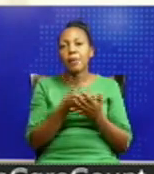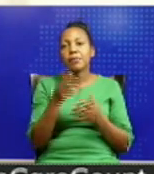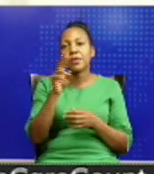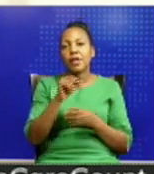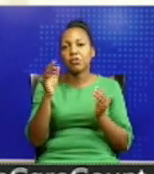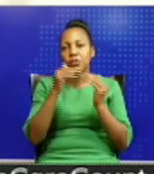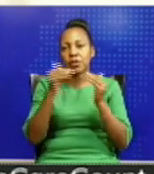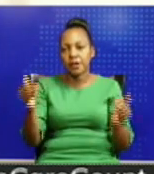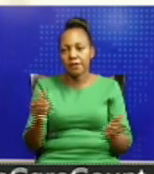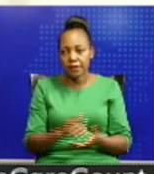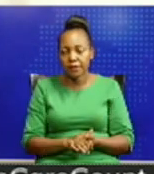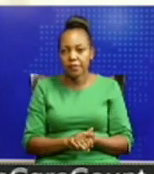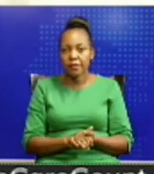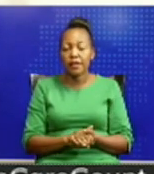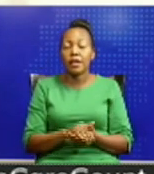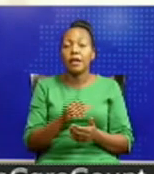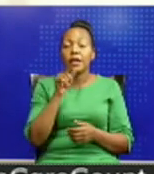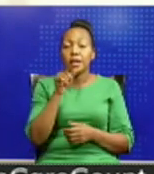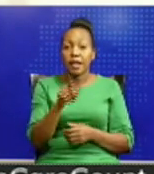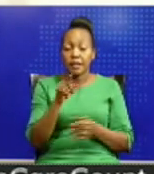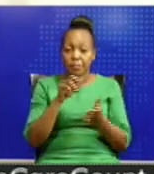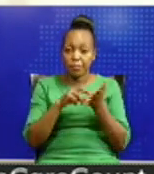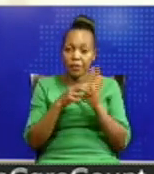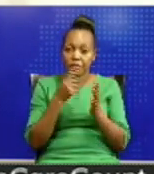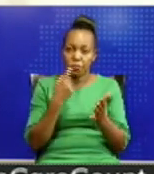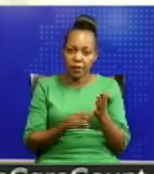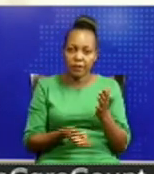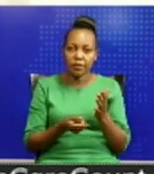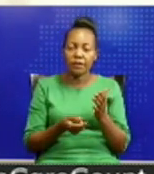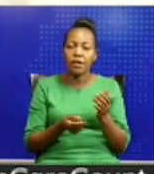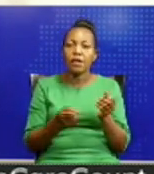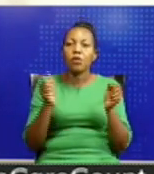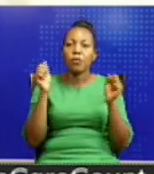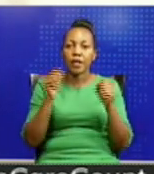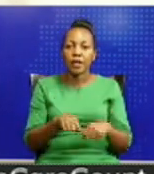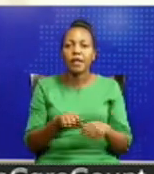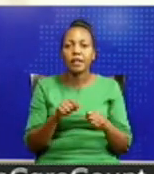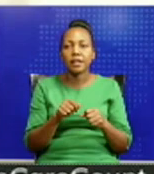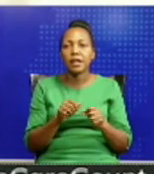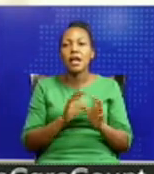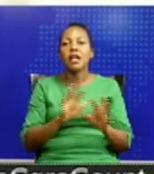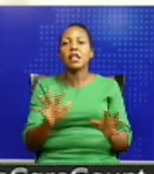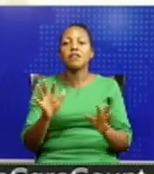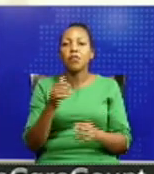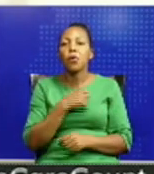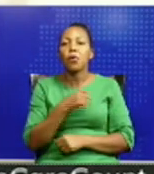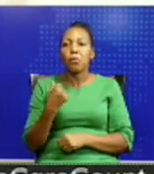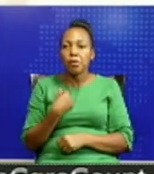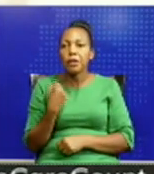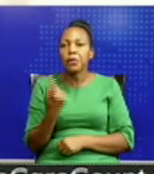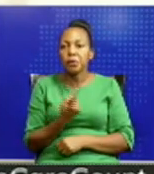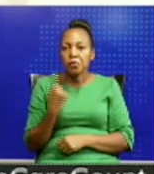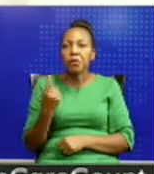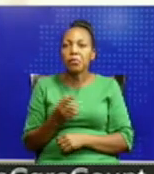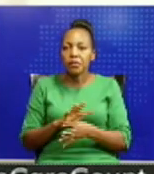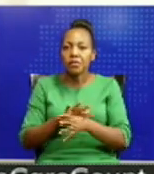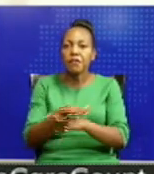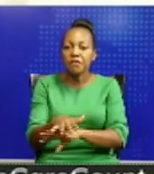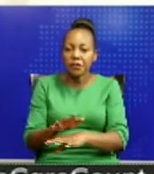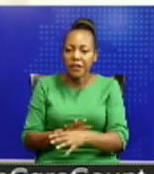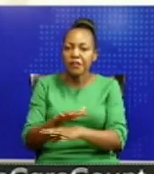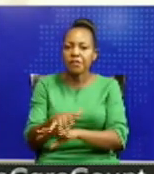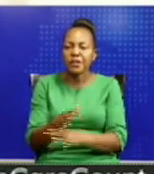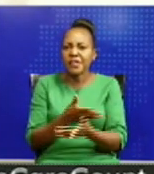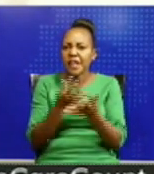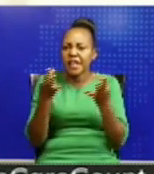level. And that does not mean that we should now leave only the women to be able to influence anything to